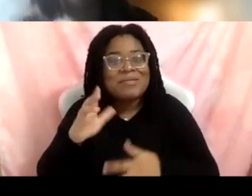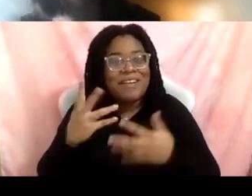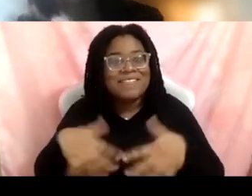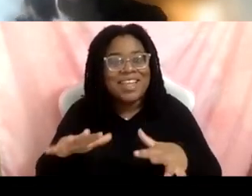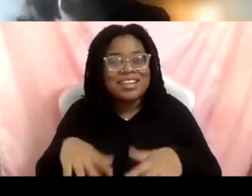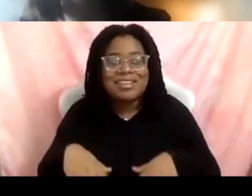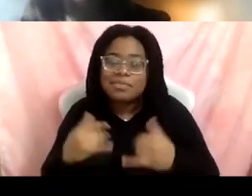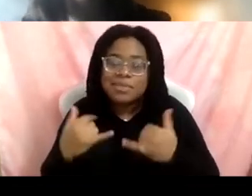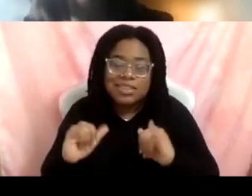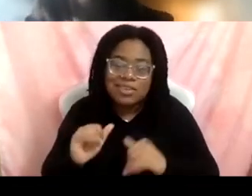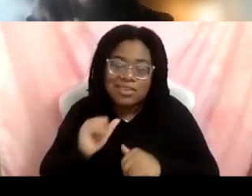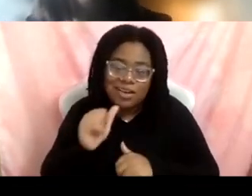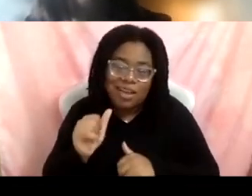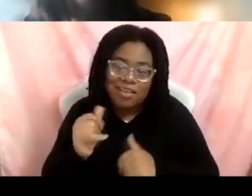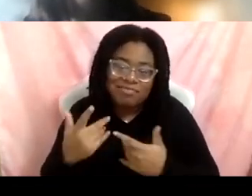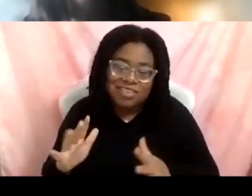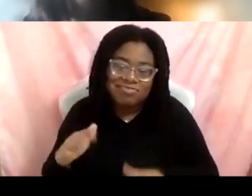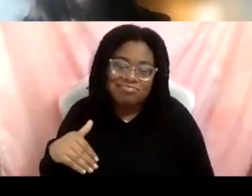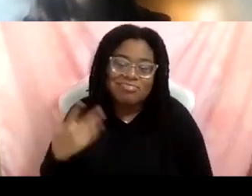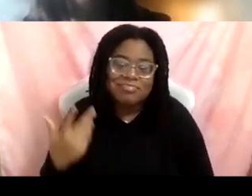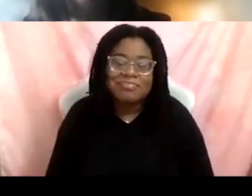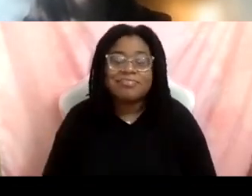being uncompleted.